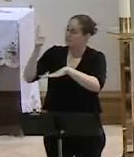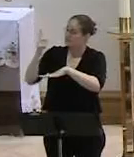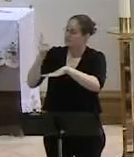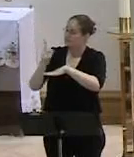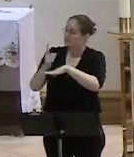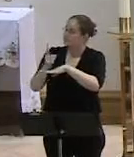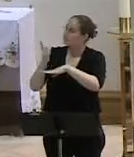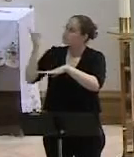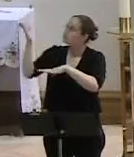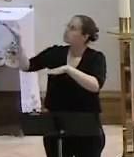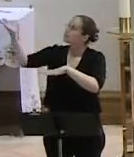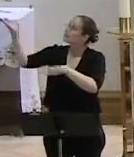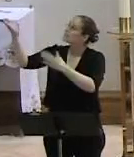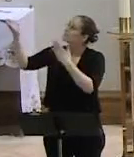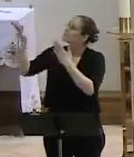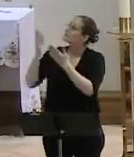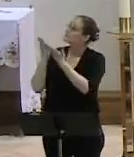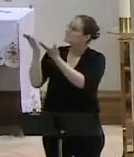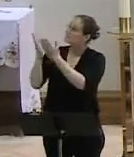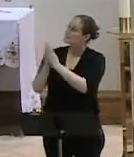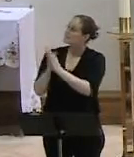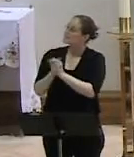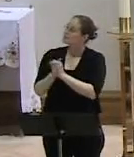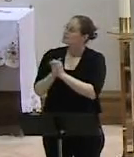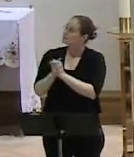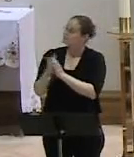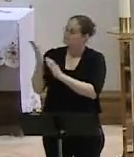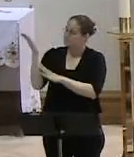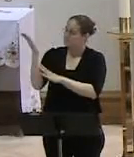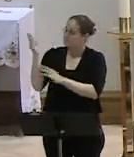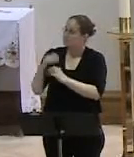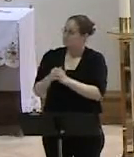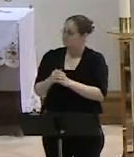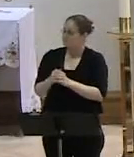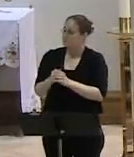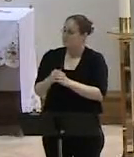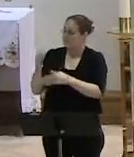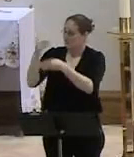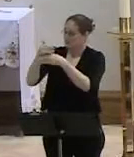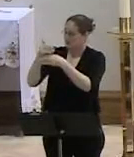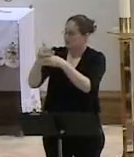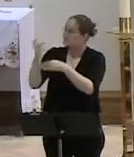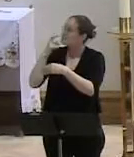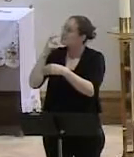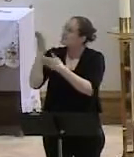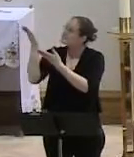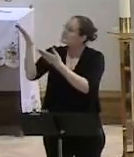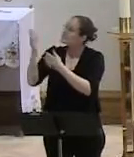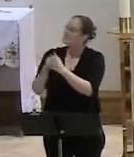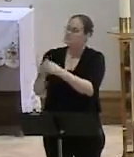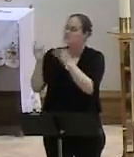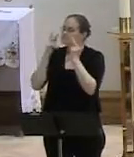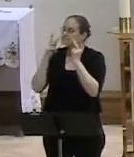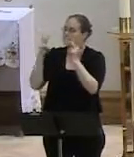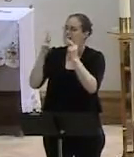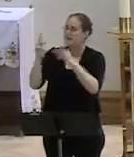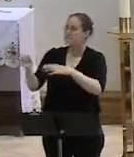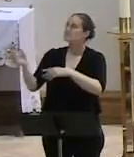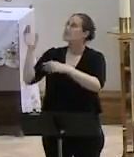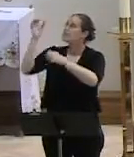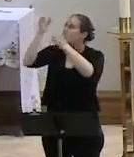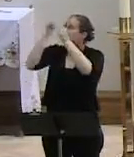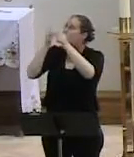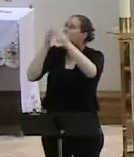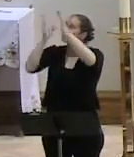glass splendor. As he ascends into heaven to go to the Father,